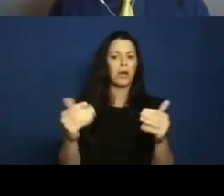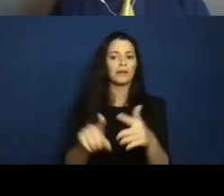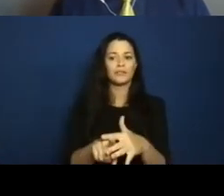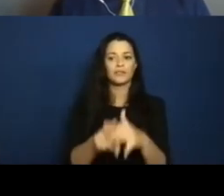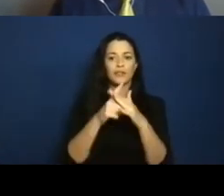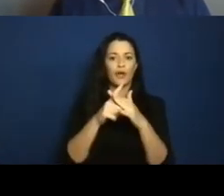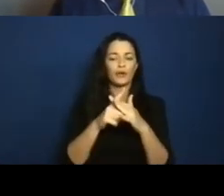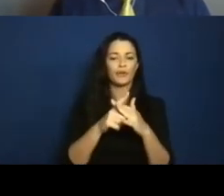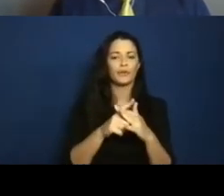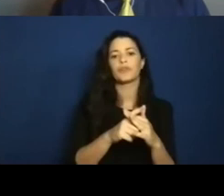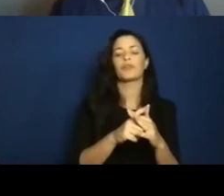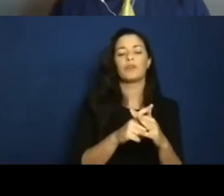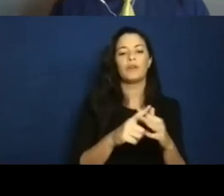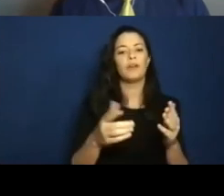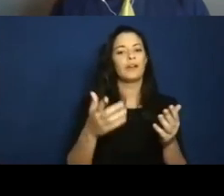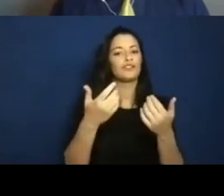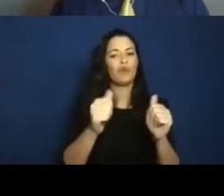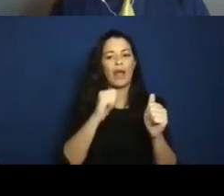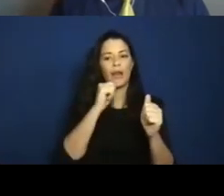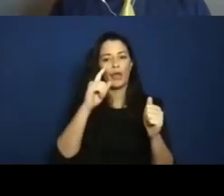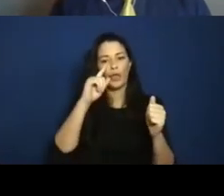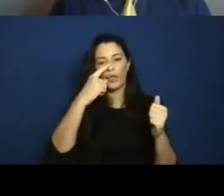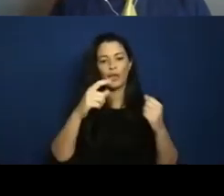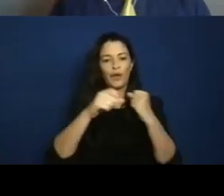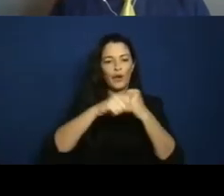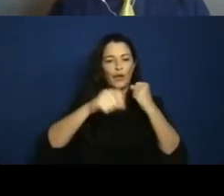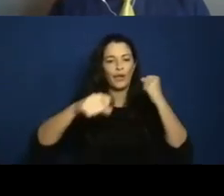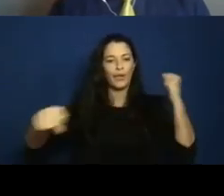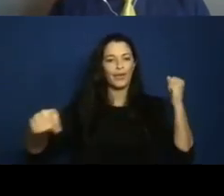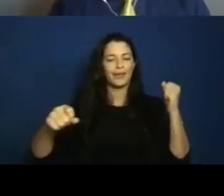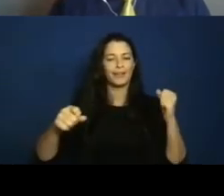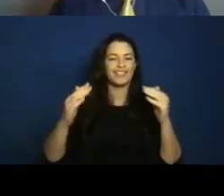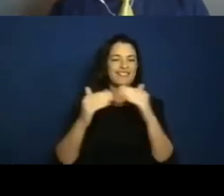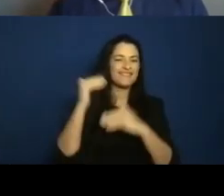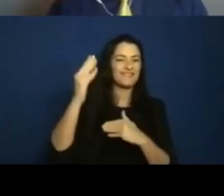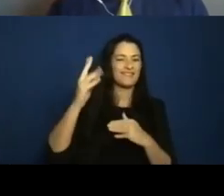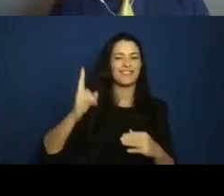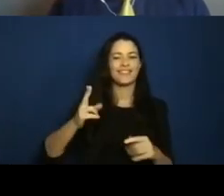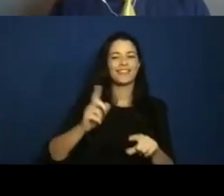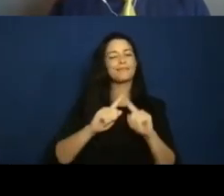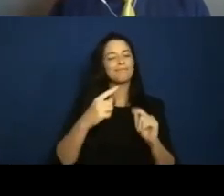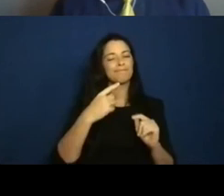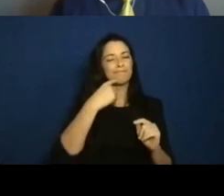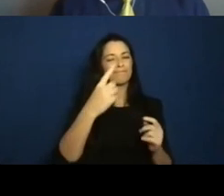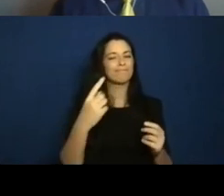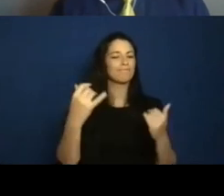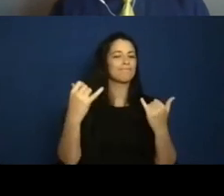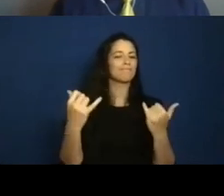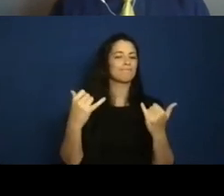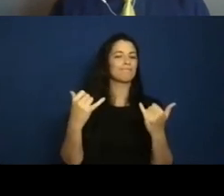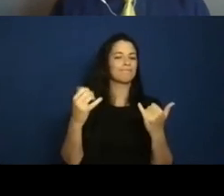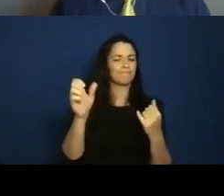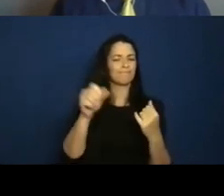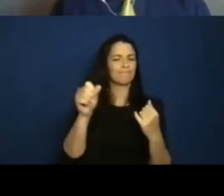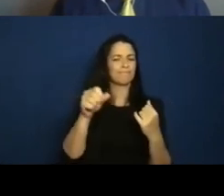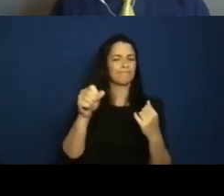will probably try not to bore you too much with too much history. But I'll just tell you a little bit up front that there is a historical context to this.